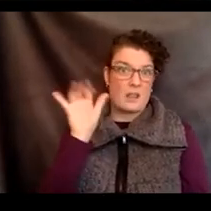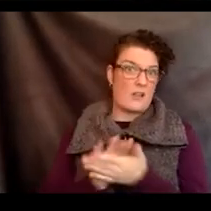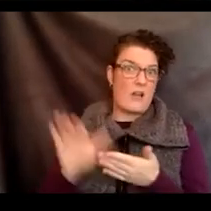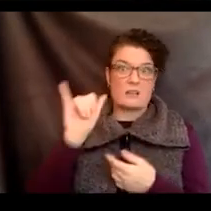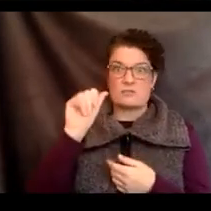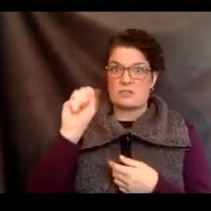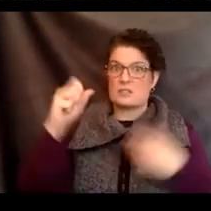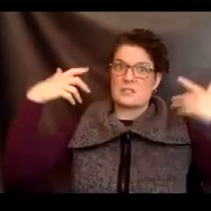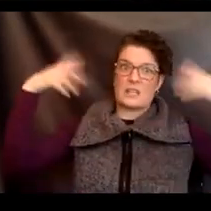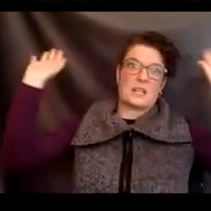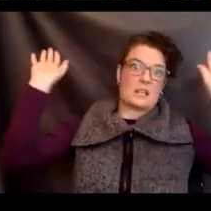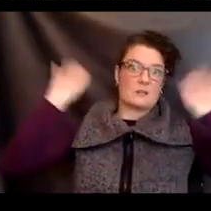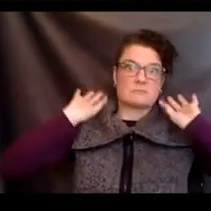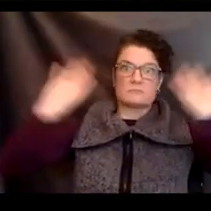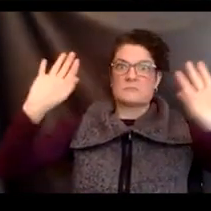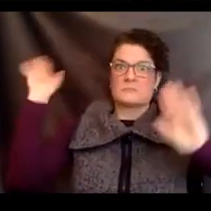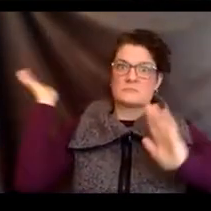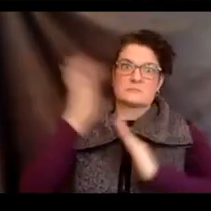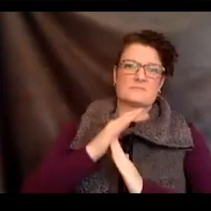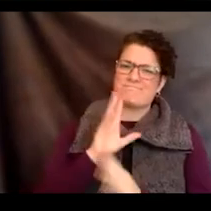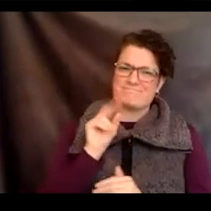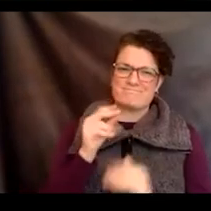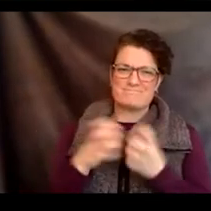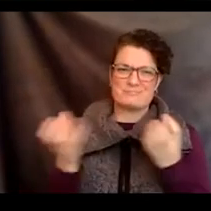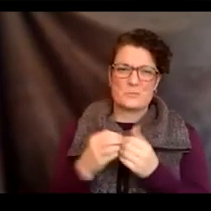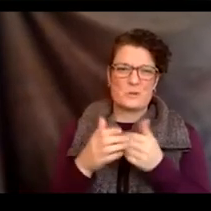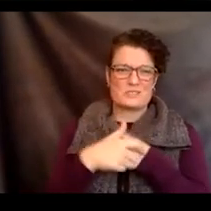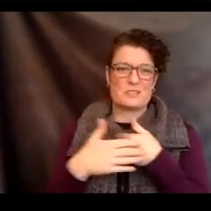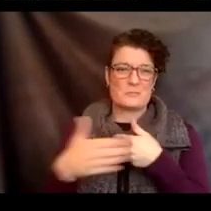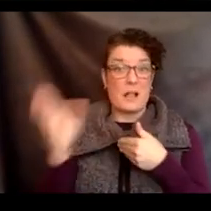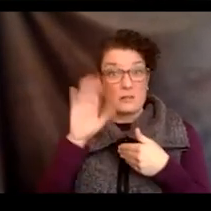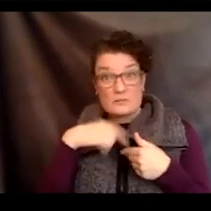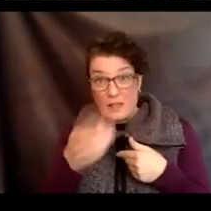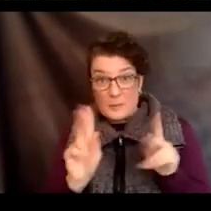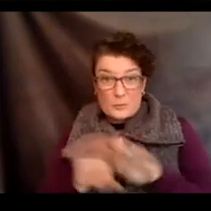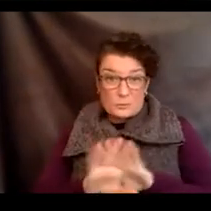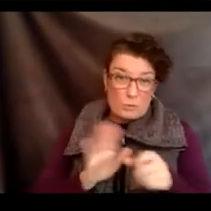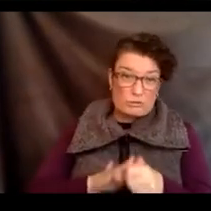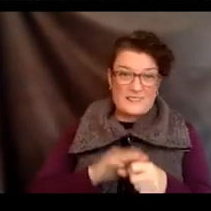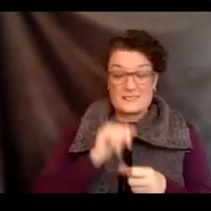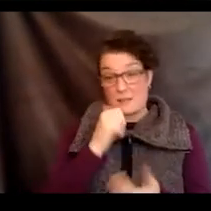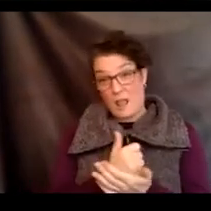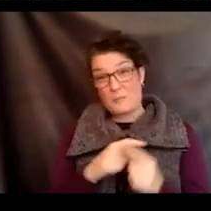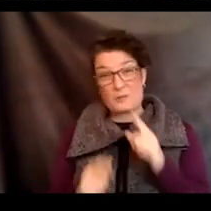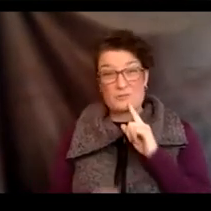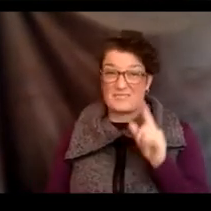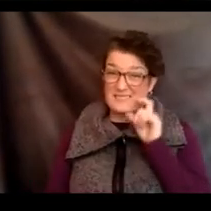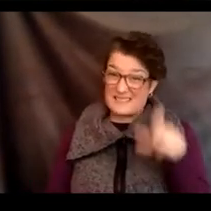have so much time after that. And I know, like, saying don't stress about things doesn't help, but you really don't need to stress that